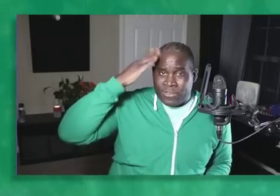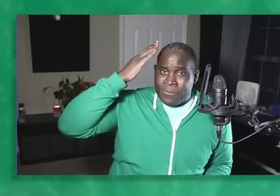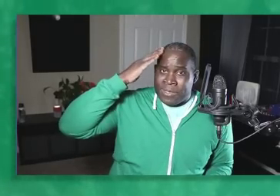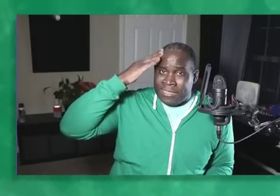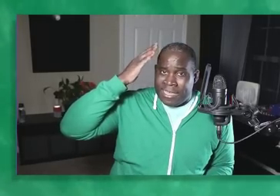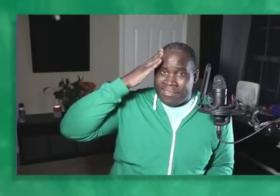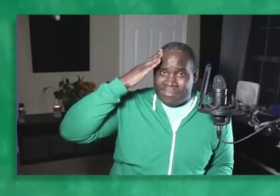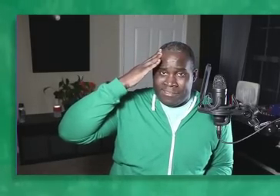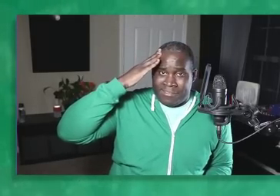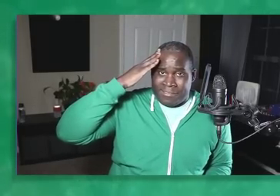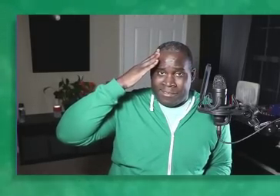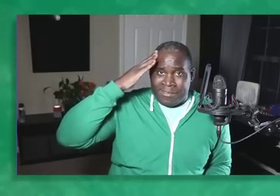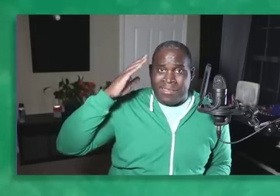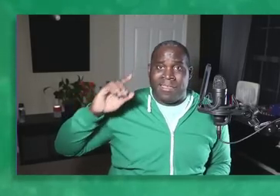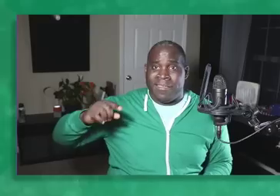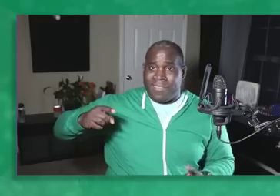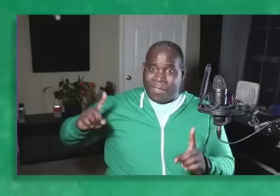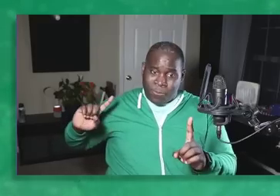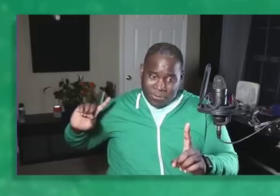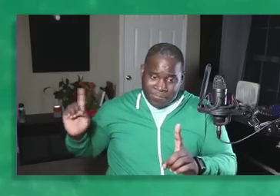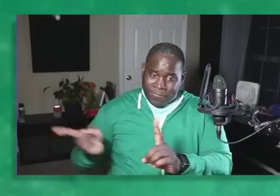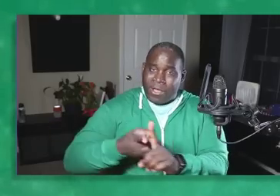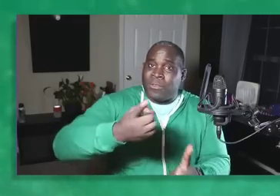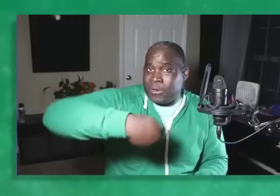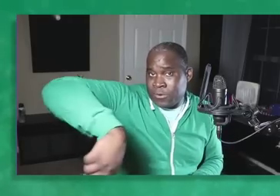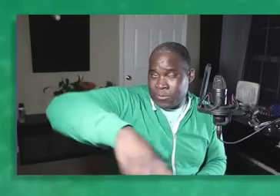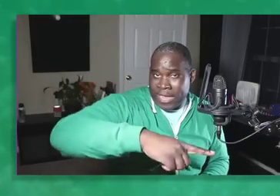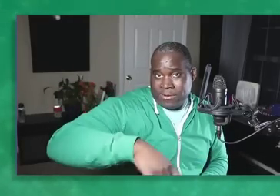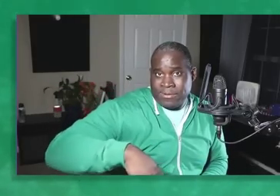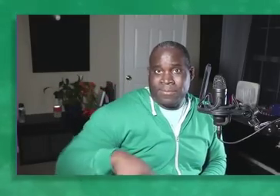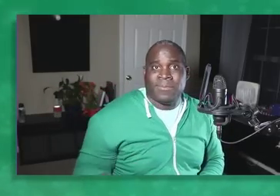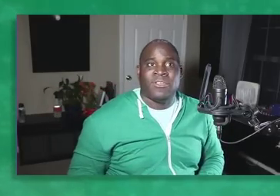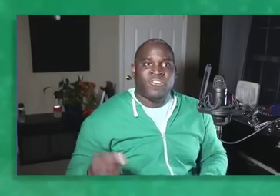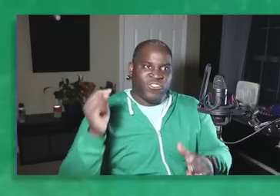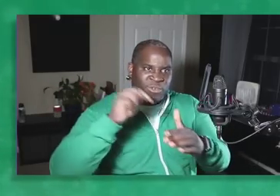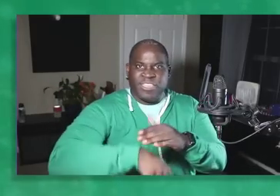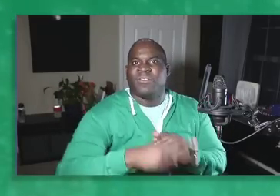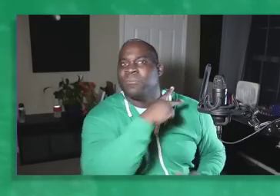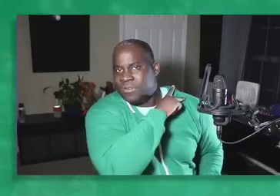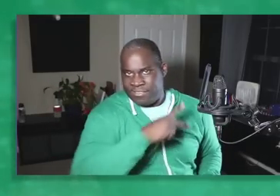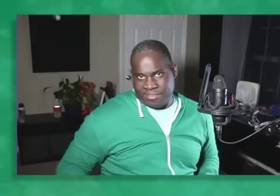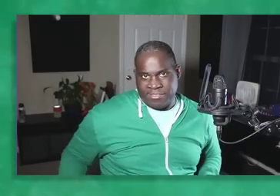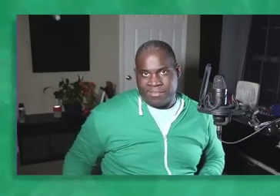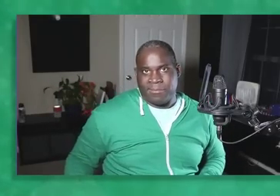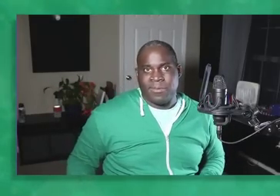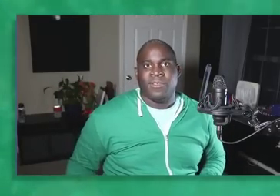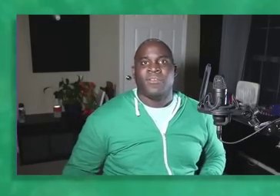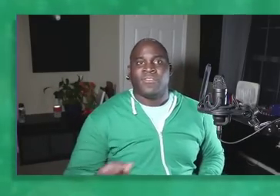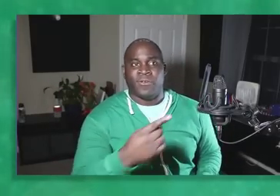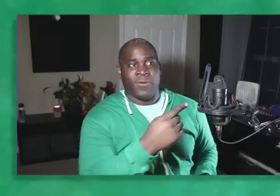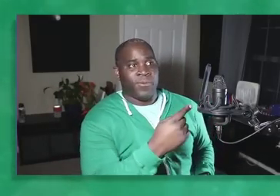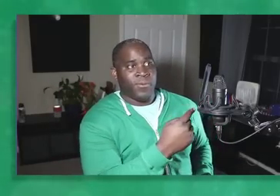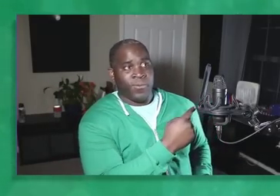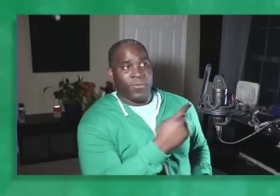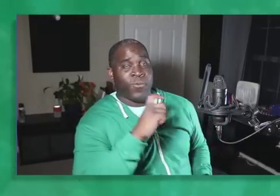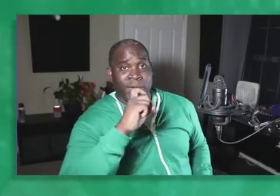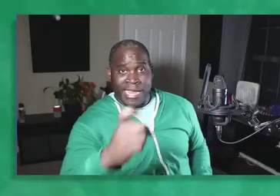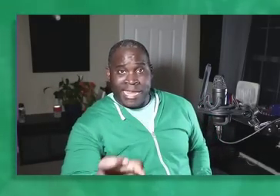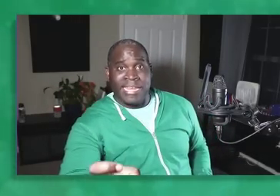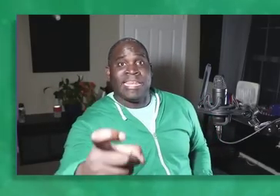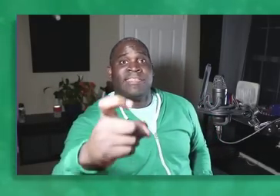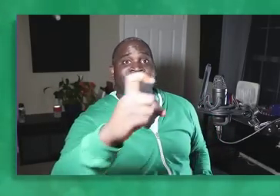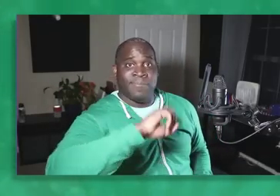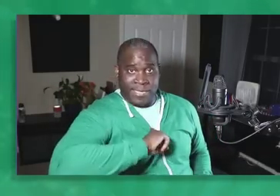So she realizes that we're following her around, she'll kill the princes. So